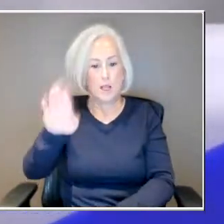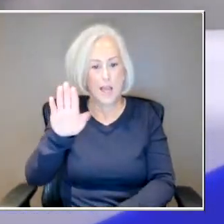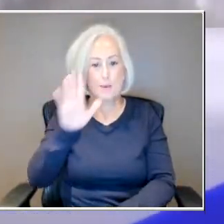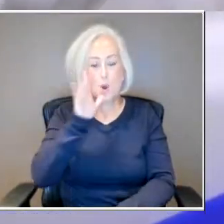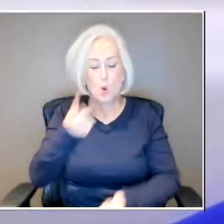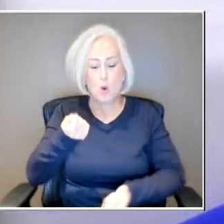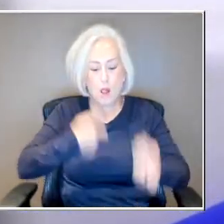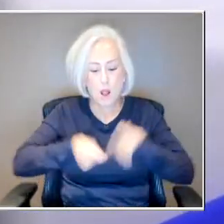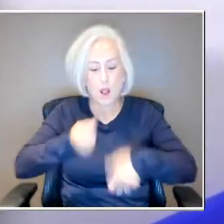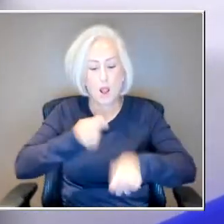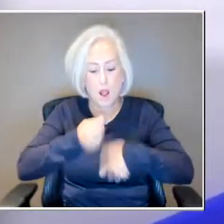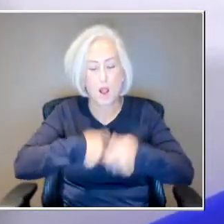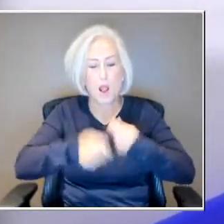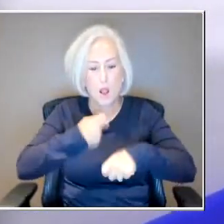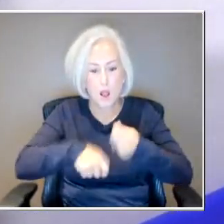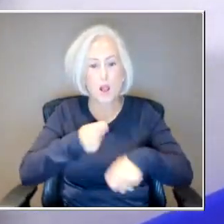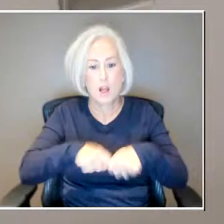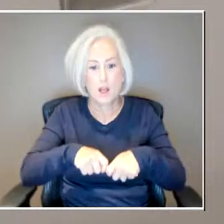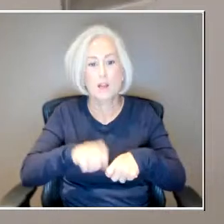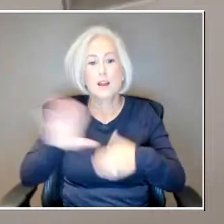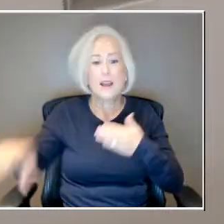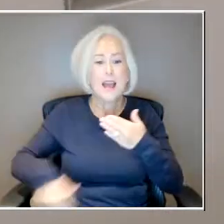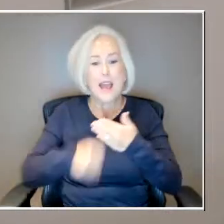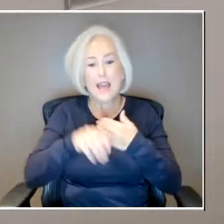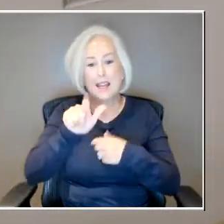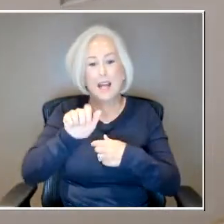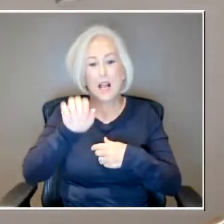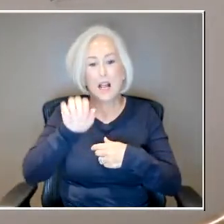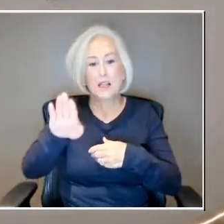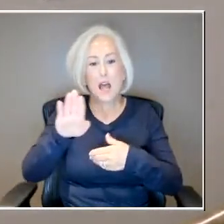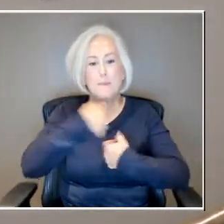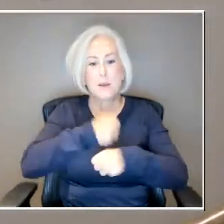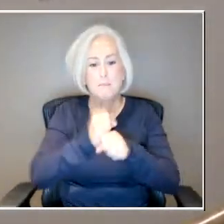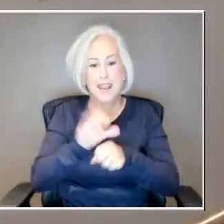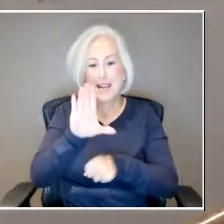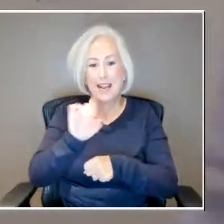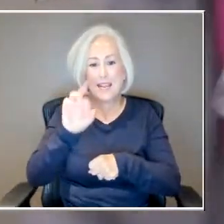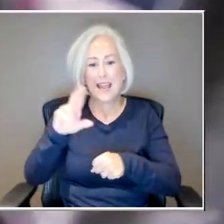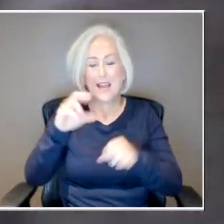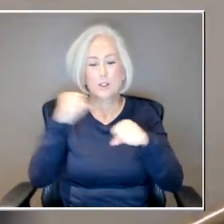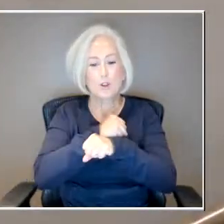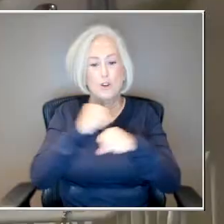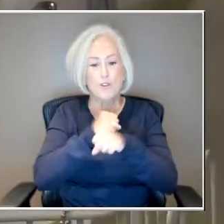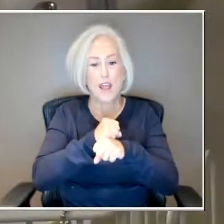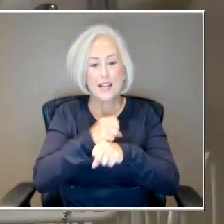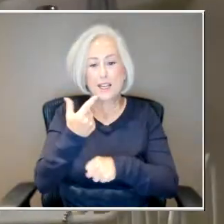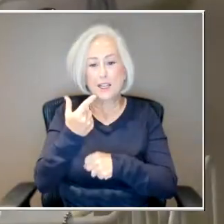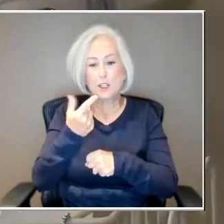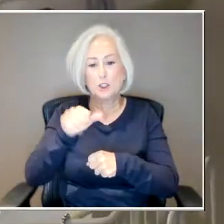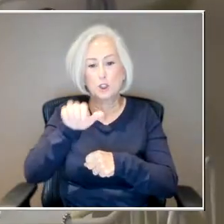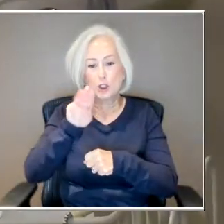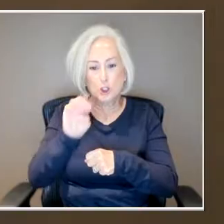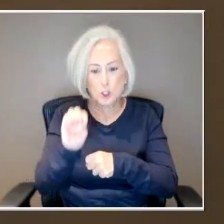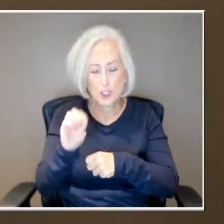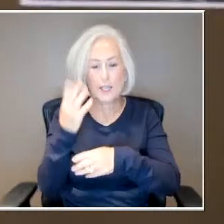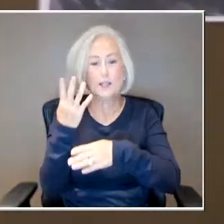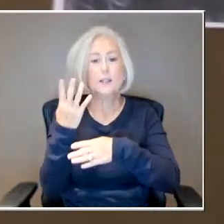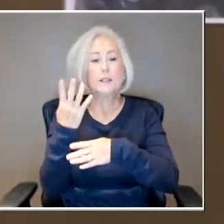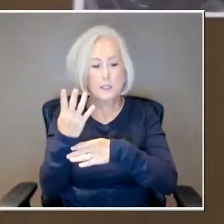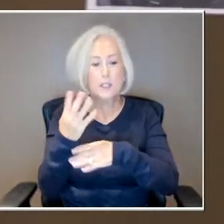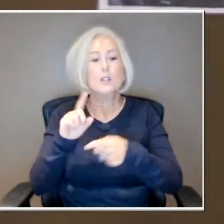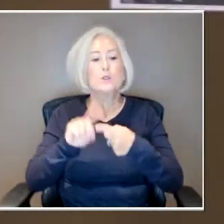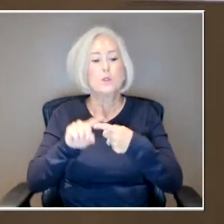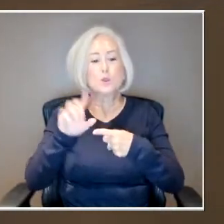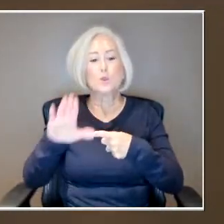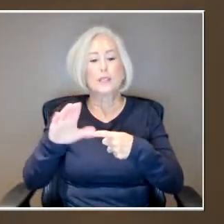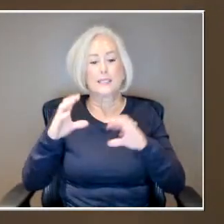lab-made cancer-fighting gene to each cell. Can't wait for the T cells to come back and we start that journey. The